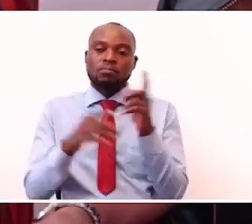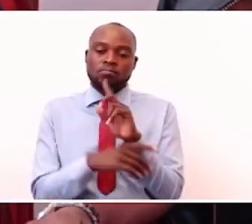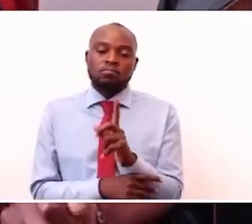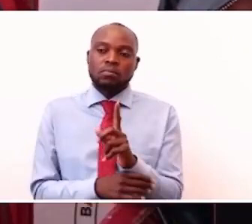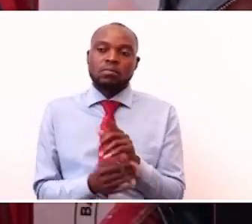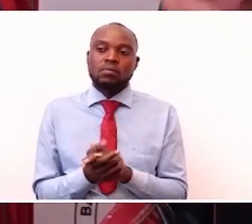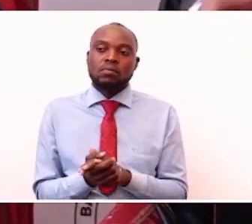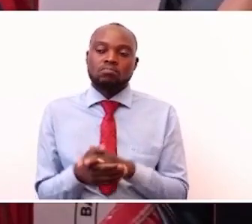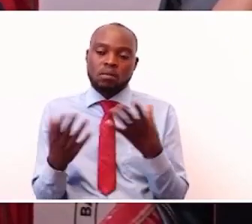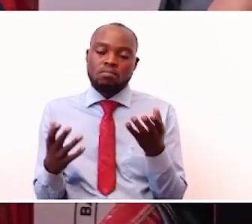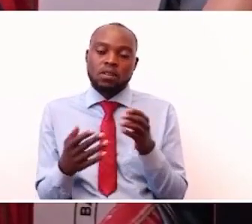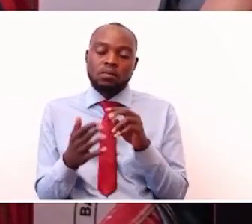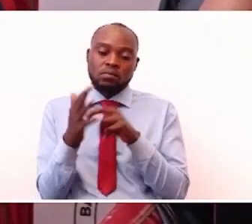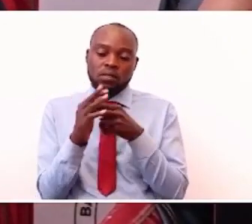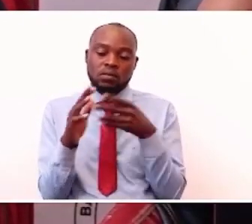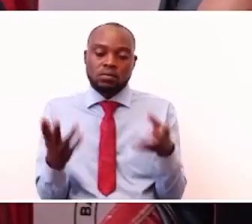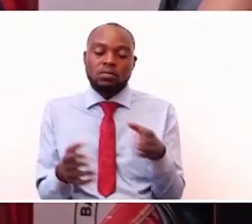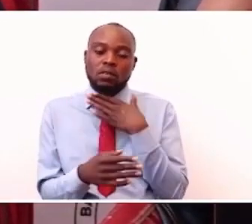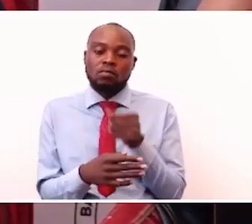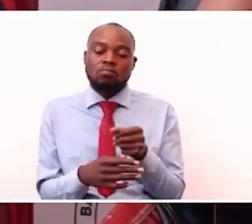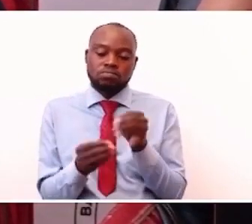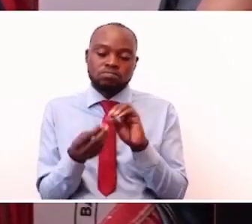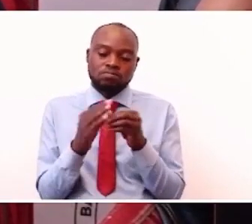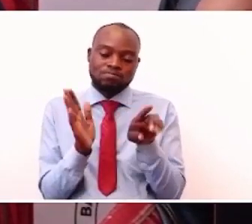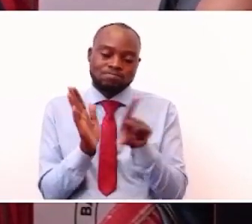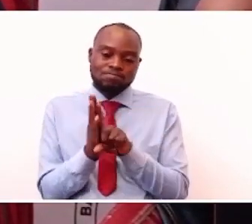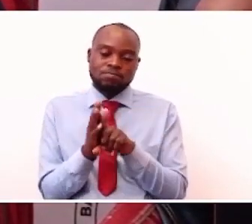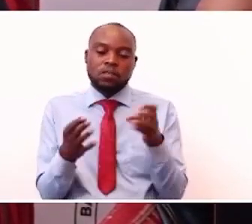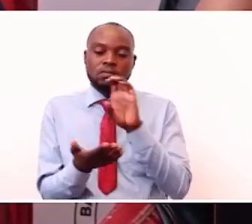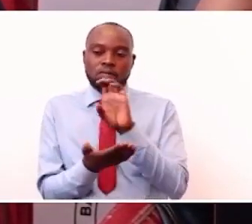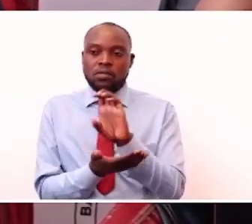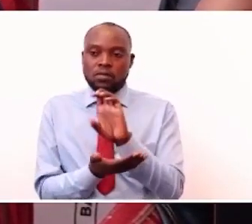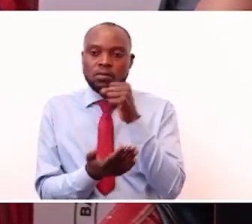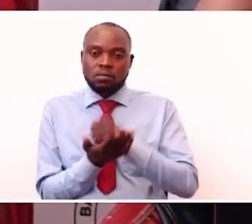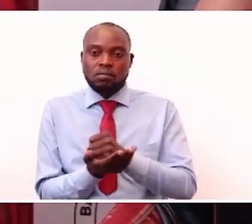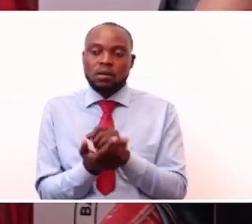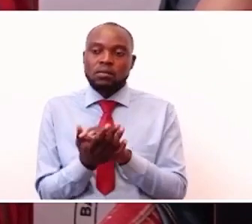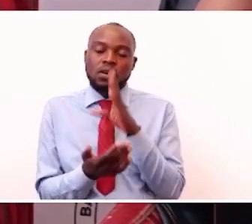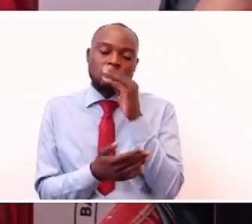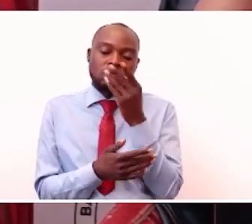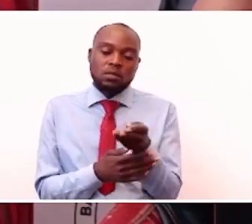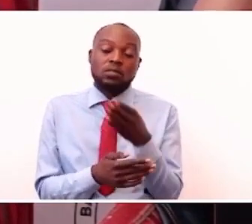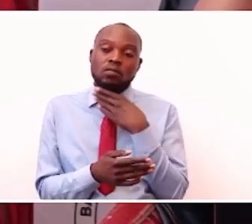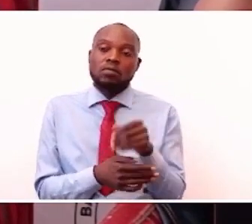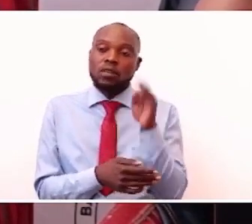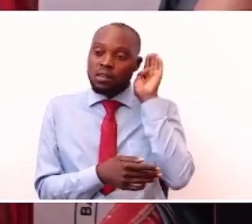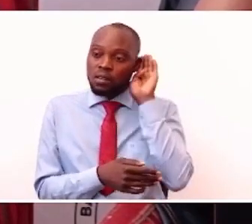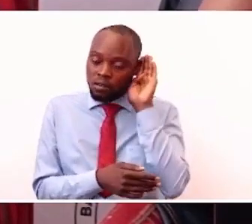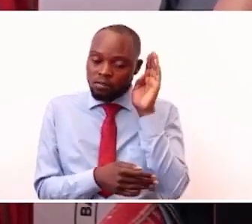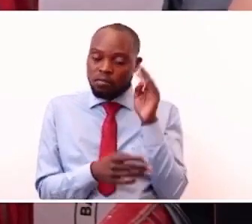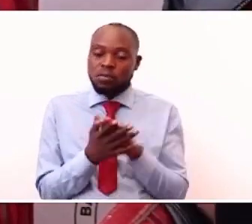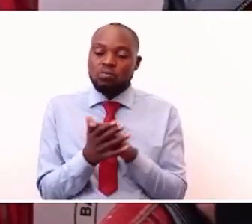while CDC means that it needs to be regulated by the central bank. I'm speaking this as a layman, so I would like to hear more perspective